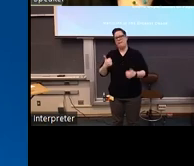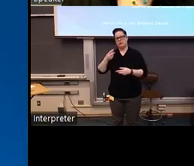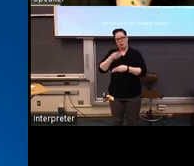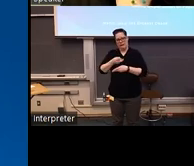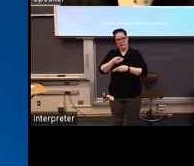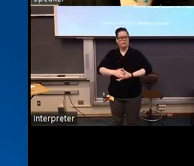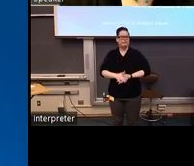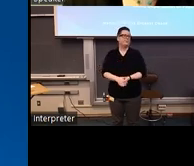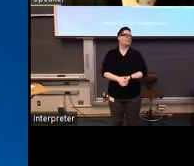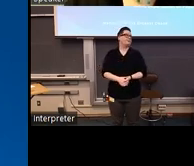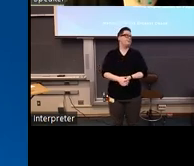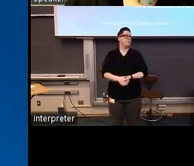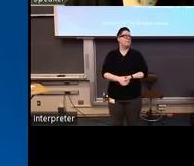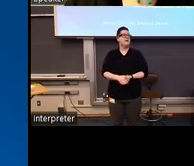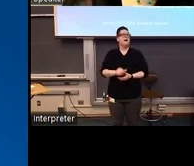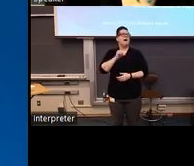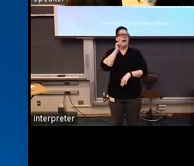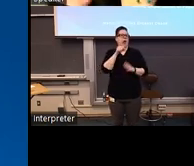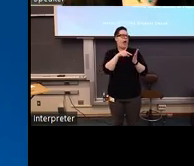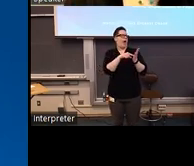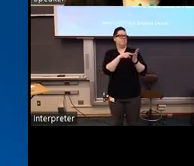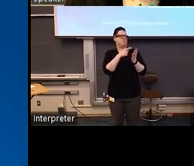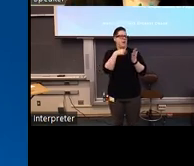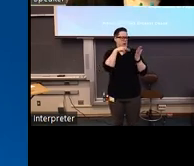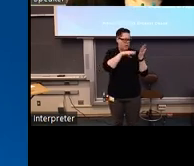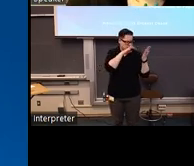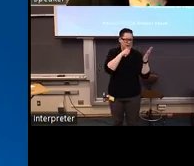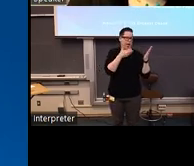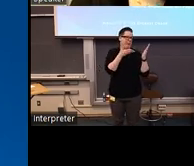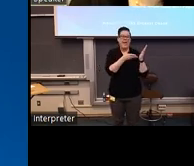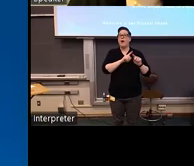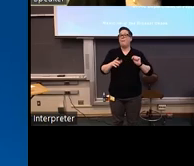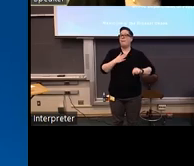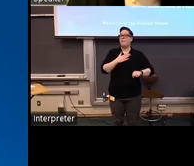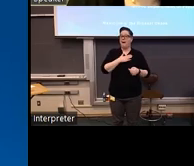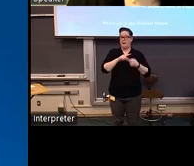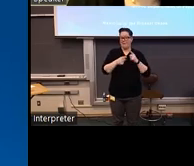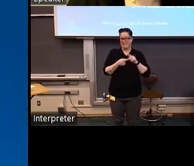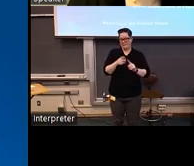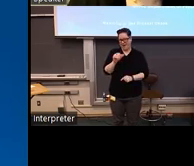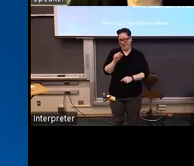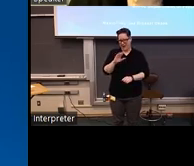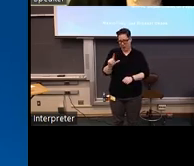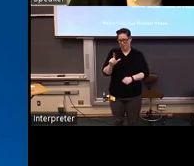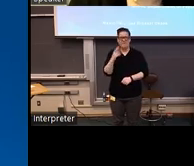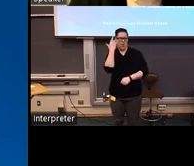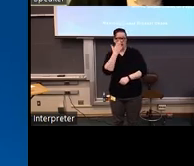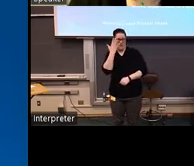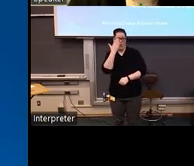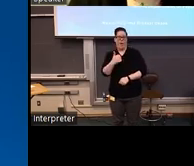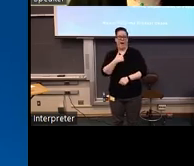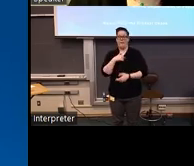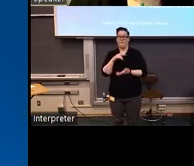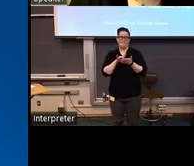And it wasn't listed here, but my friend Carol is the reason that I am the